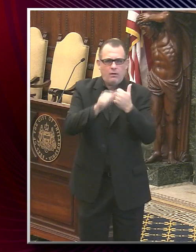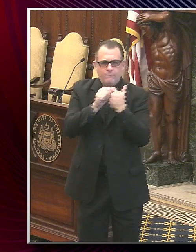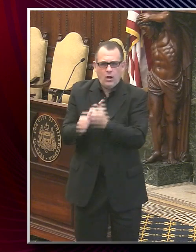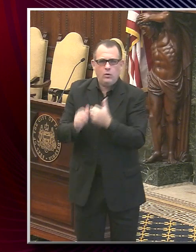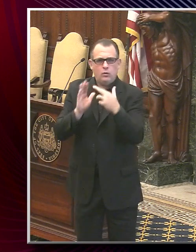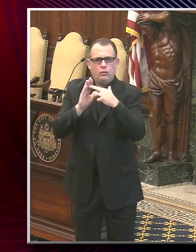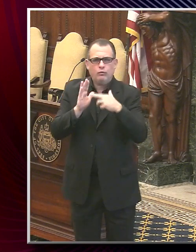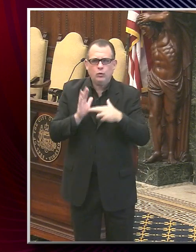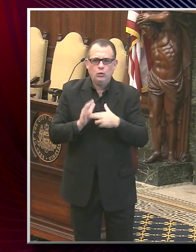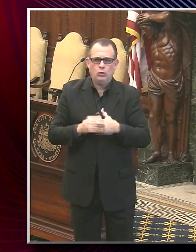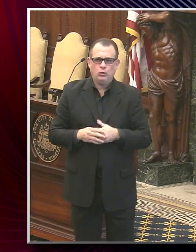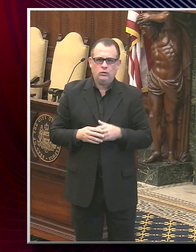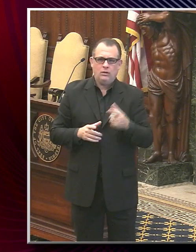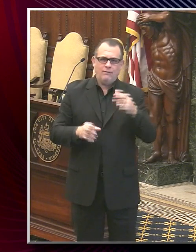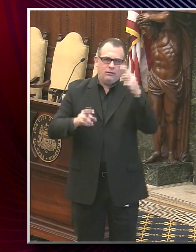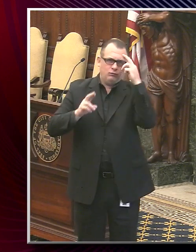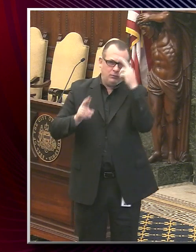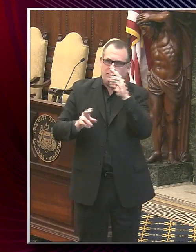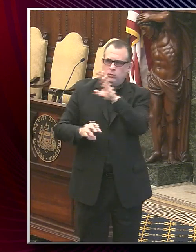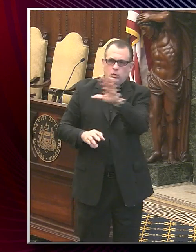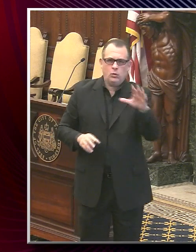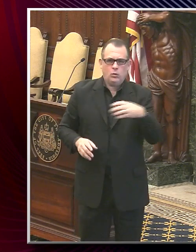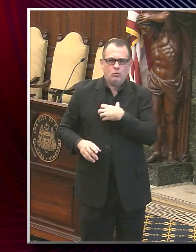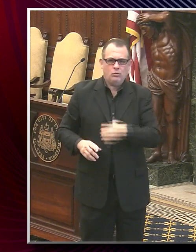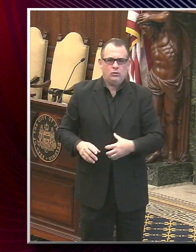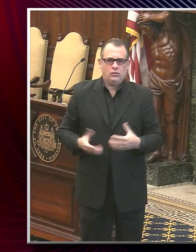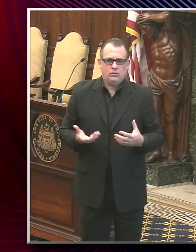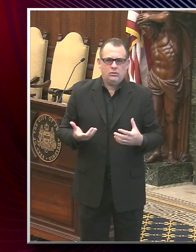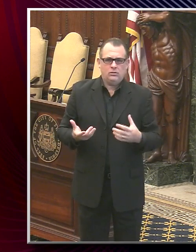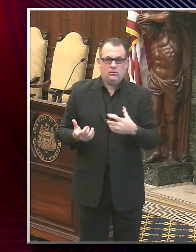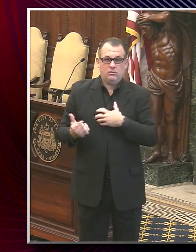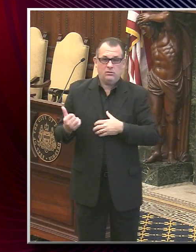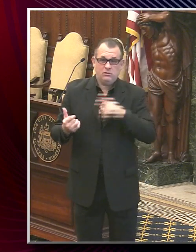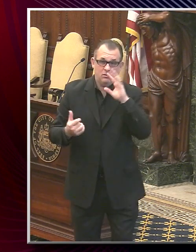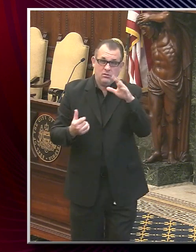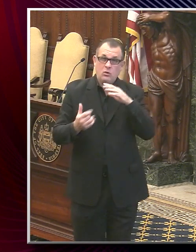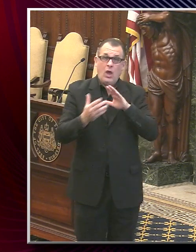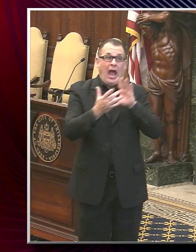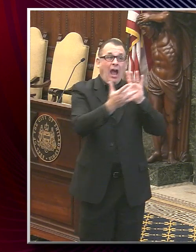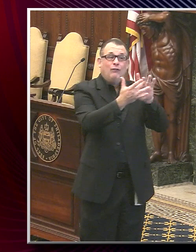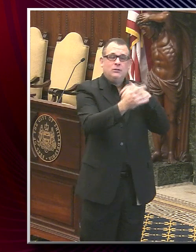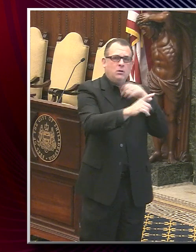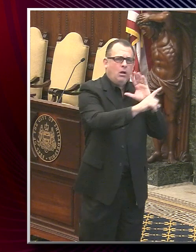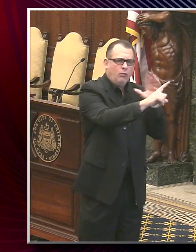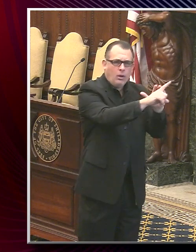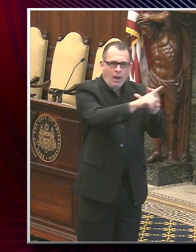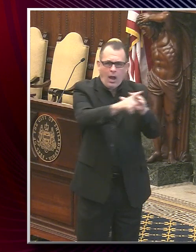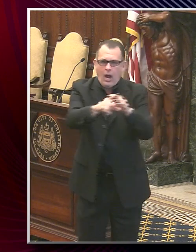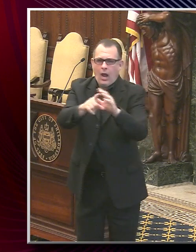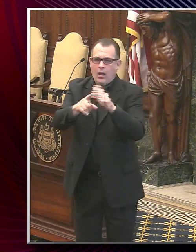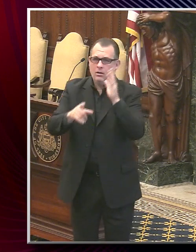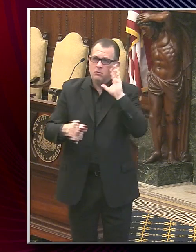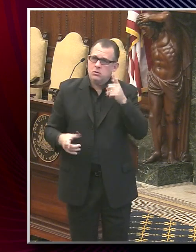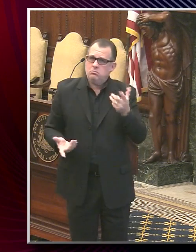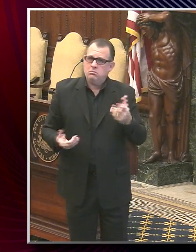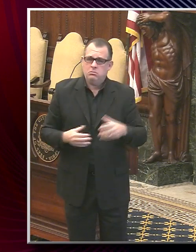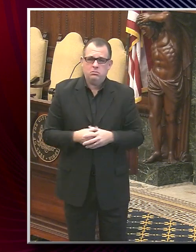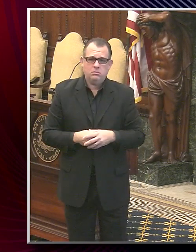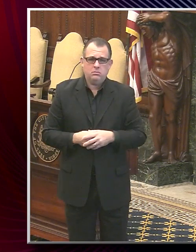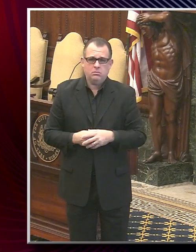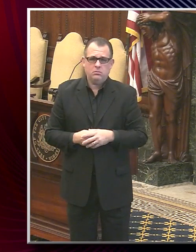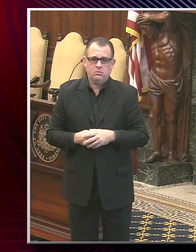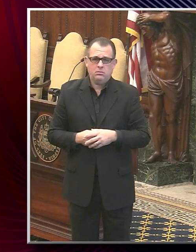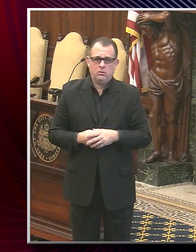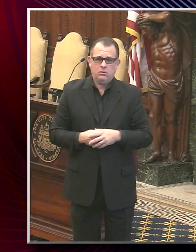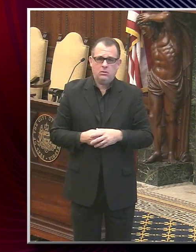your wishes? We'll keep on doing outreach to them. As I think one of the national doctors said, that